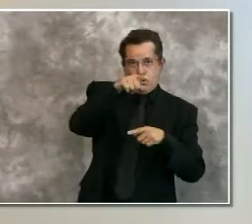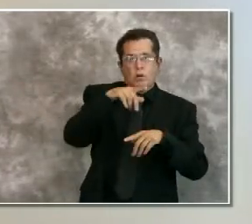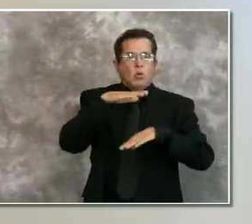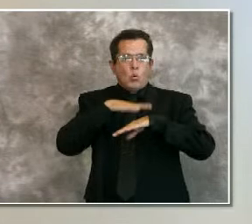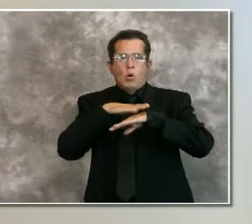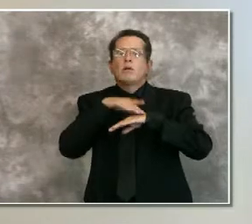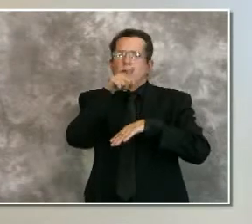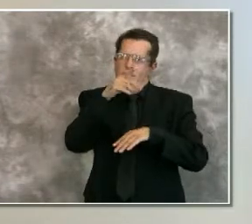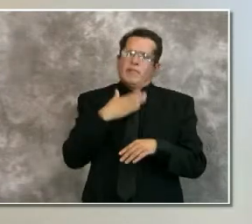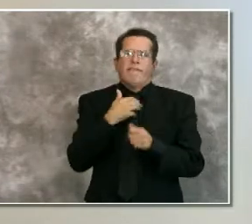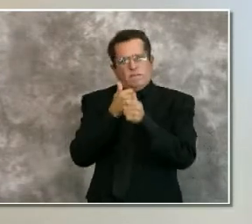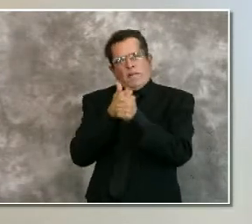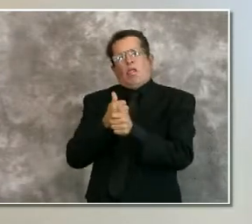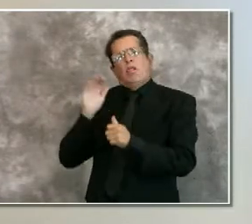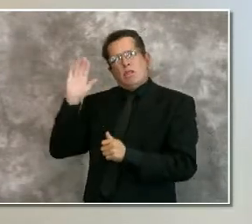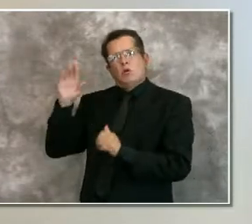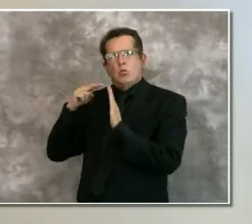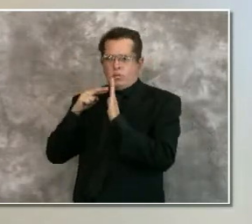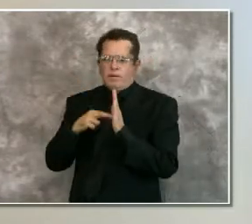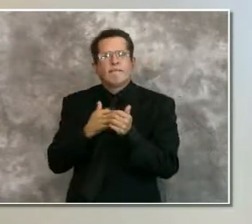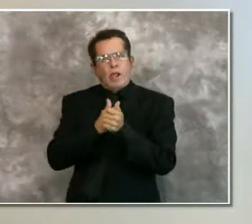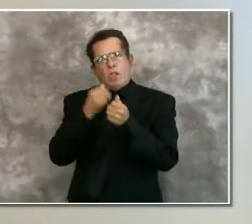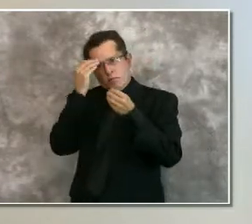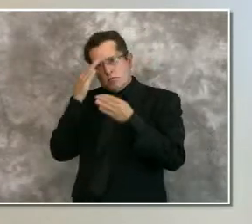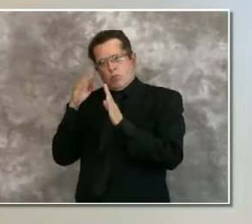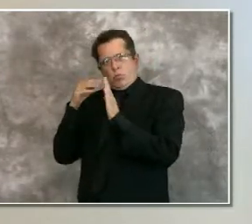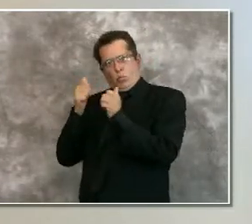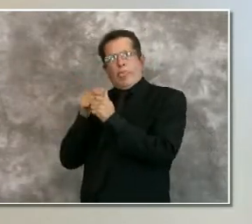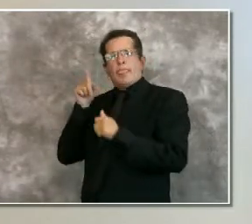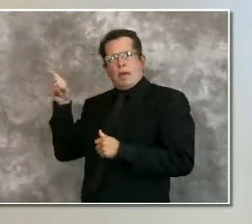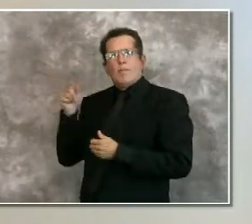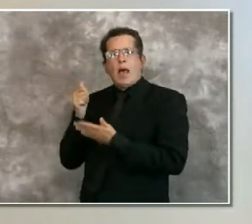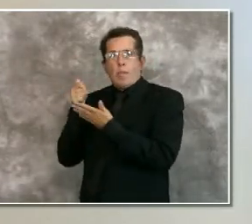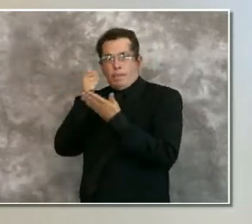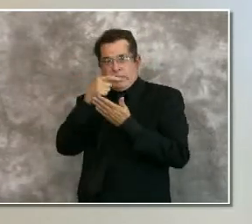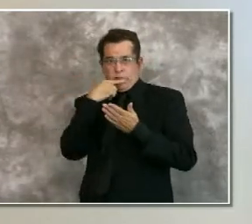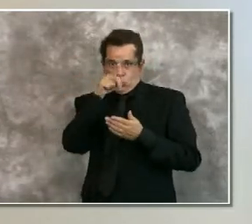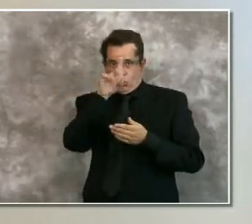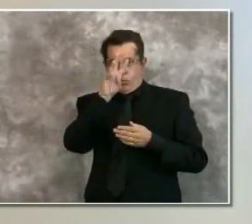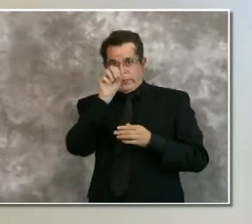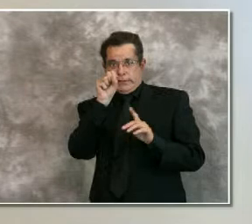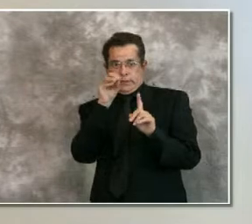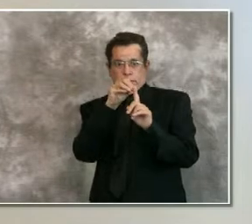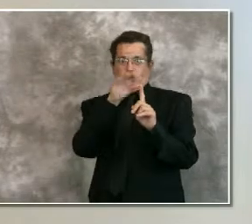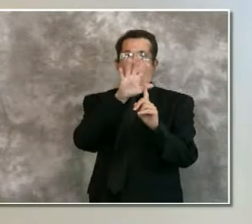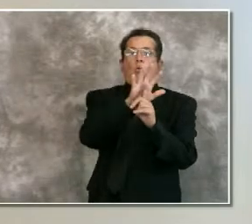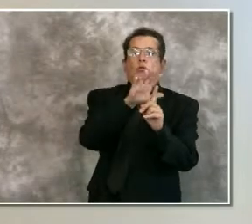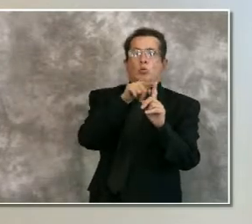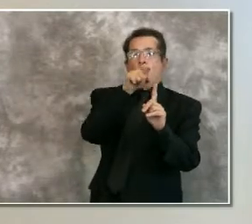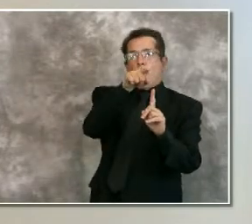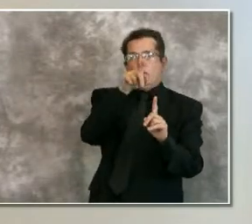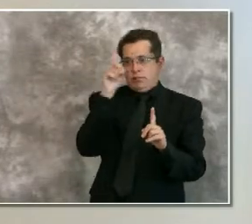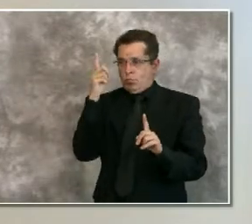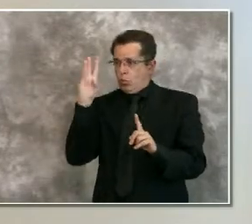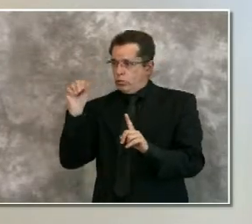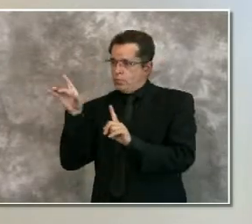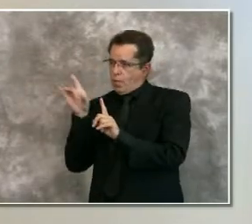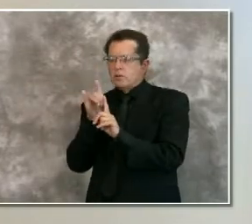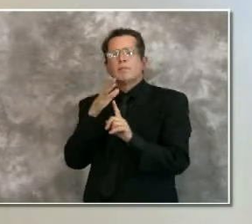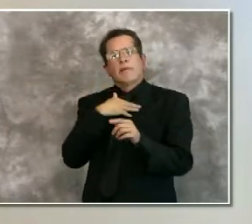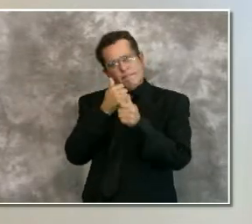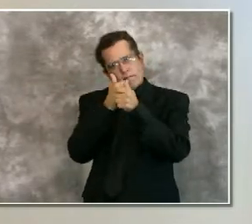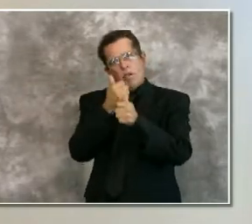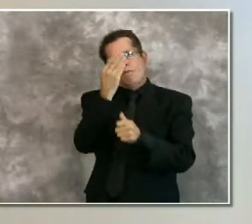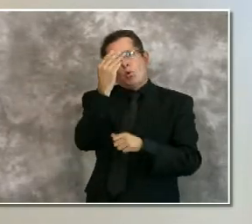engage with them. Please be honest with them. Please be candid with them. If you get a call that says you've been exposed to someone who's a positive, please adhere to the